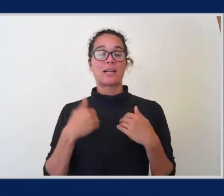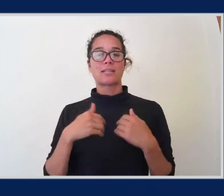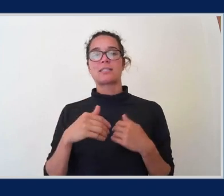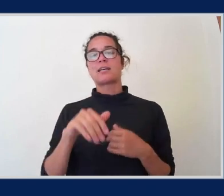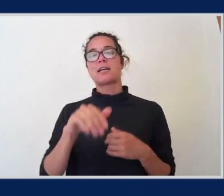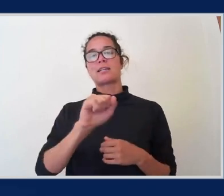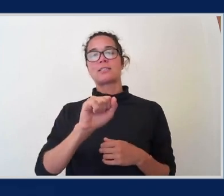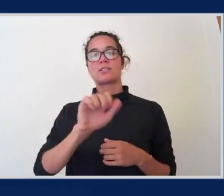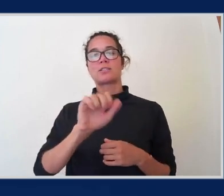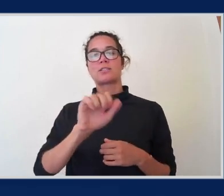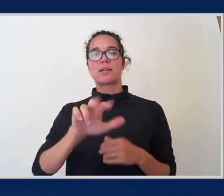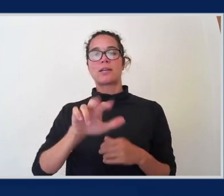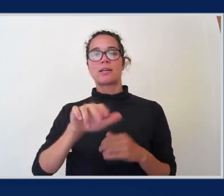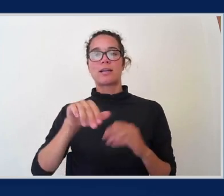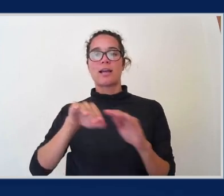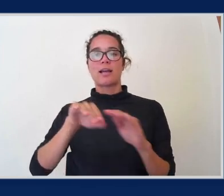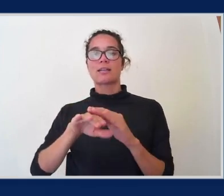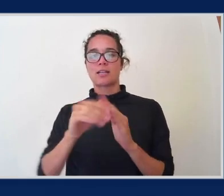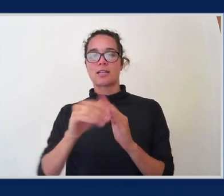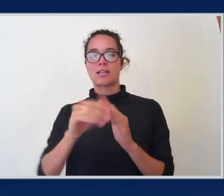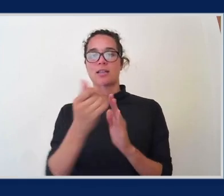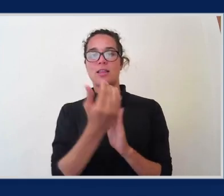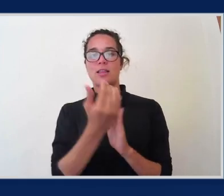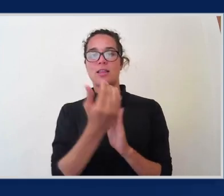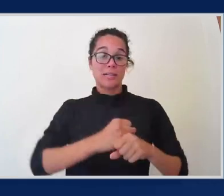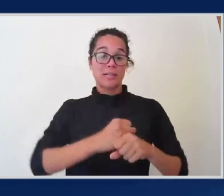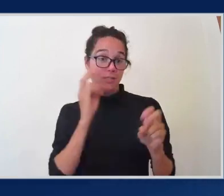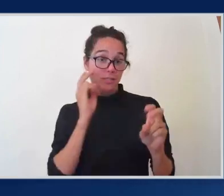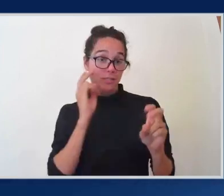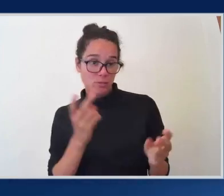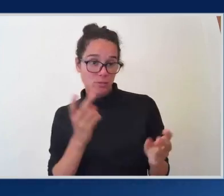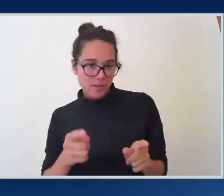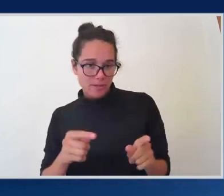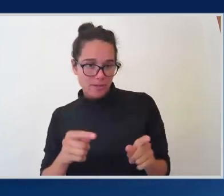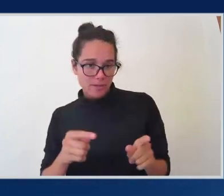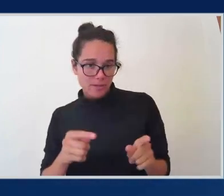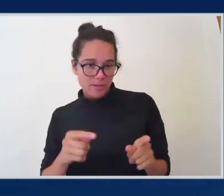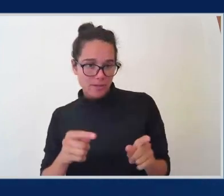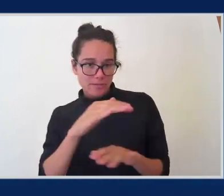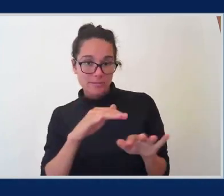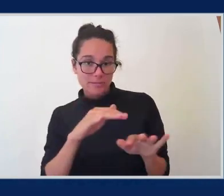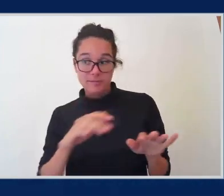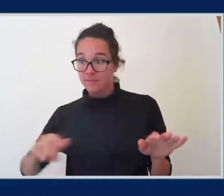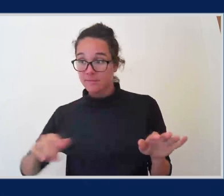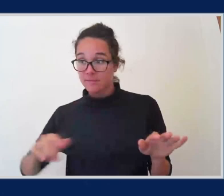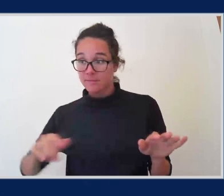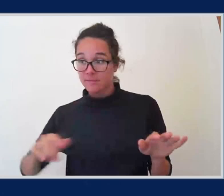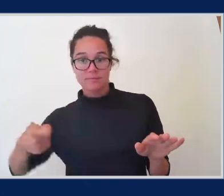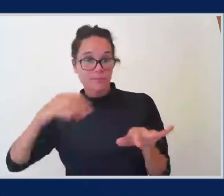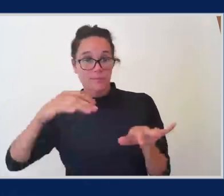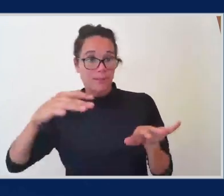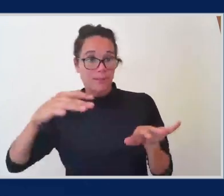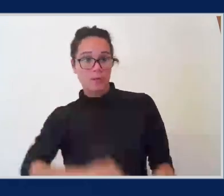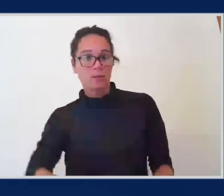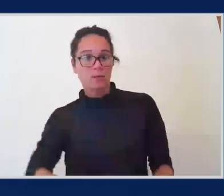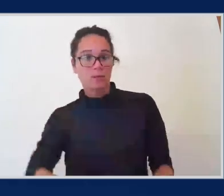to be able to see what's happening, and a threat actor were to turn those off to evade